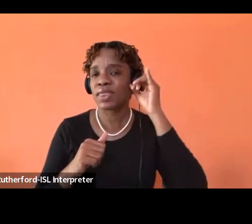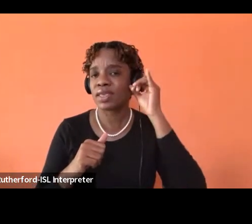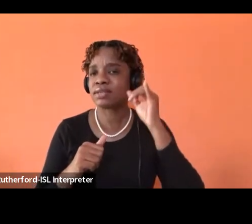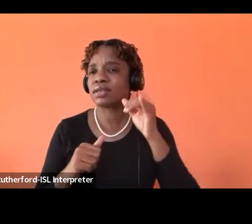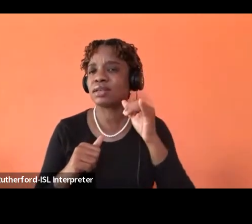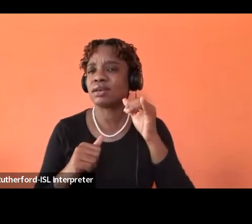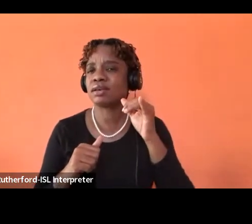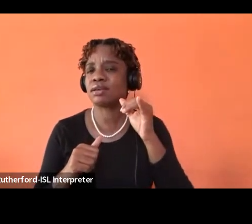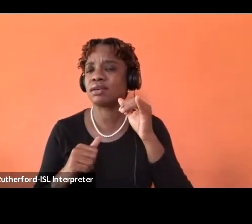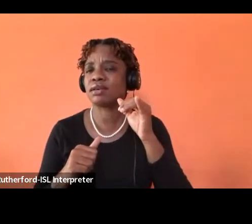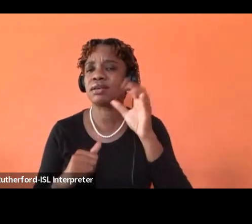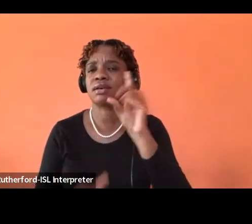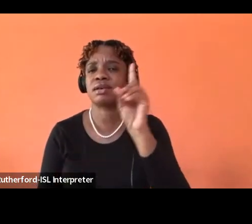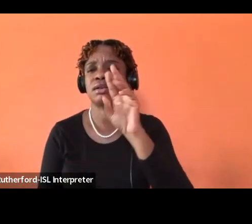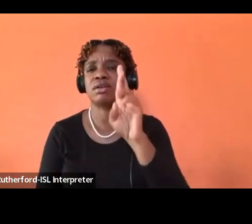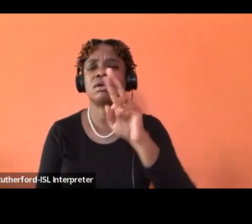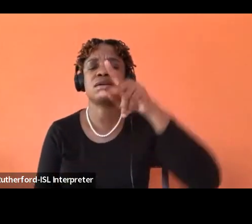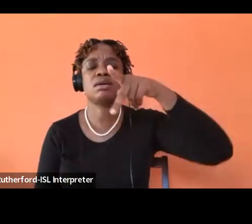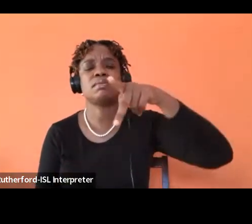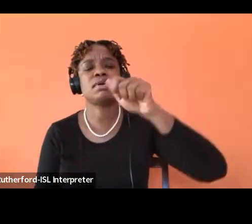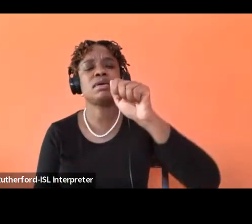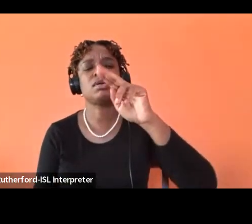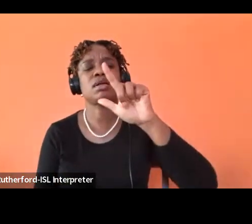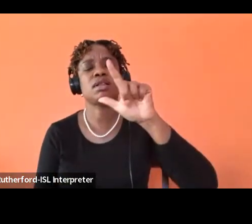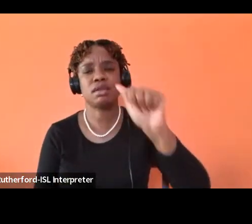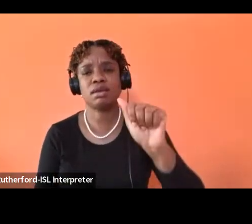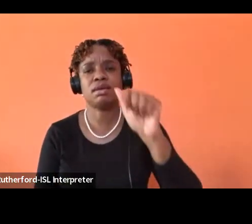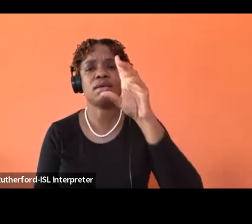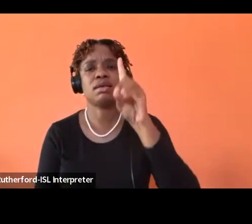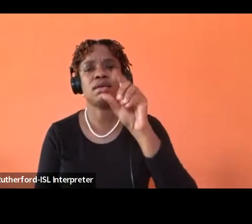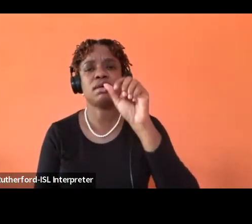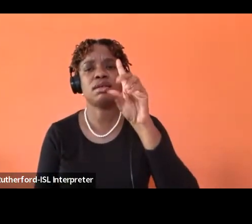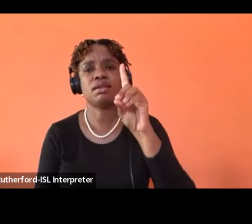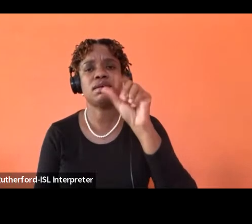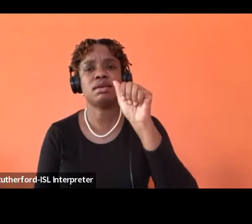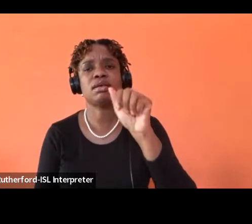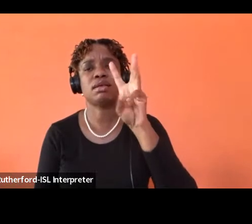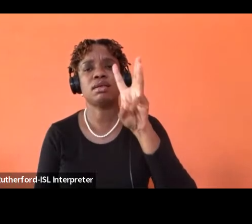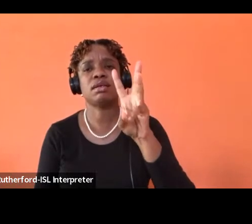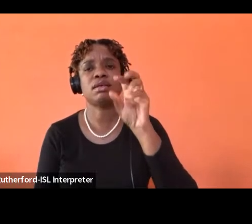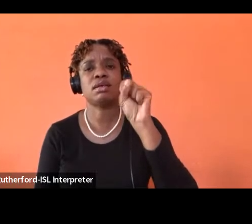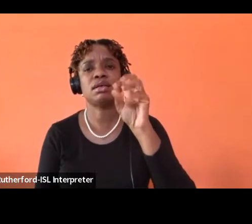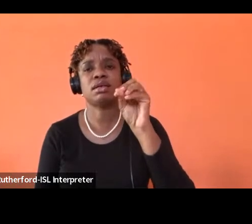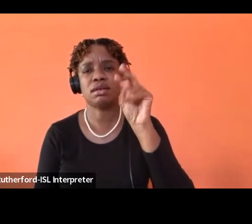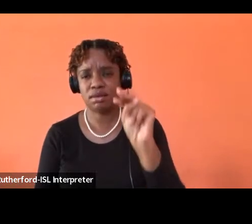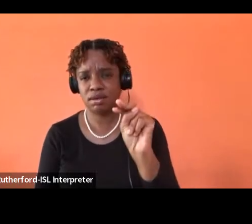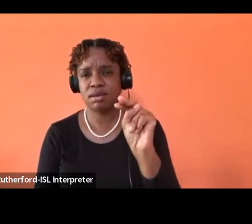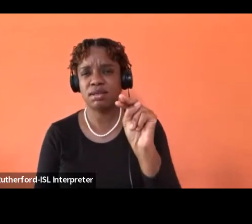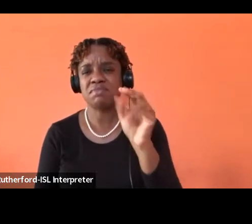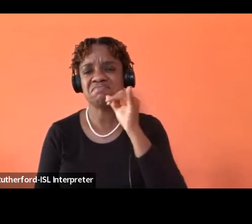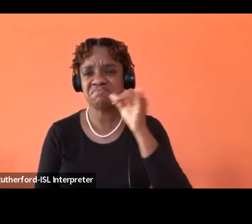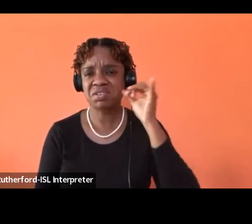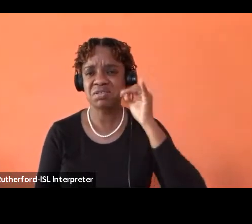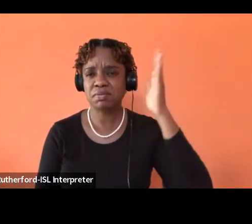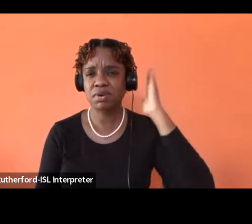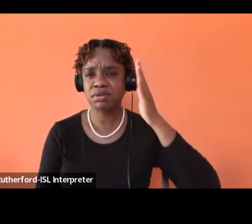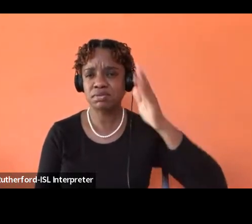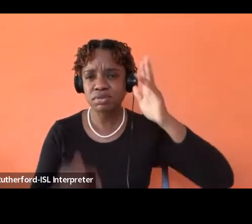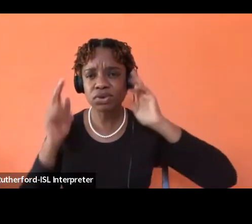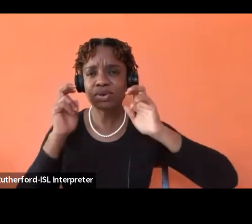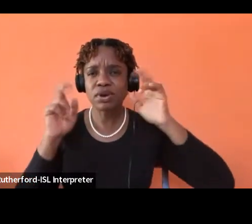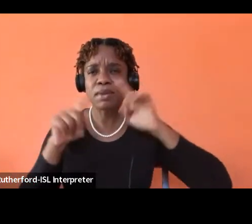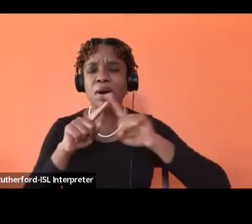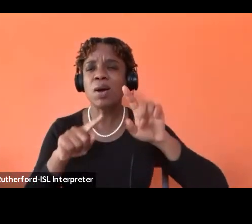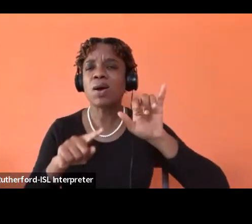Paula Dawson, but I still would like to introduce her. Perhaps there's somebody here today